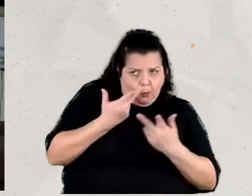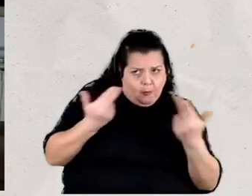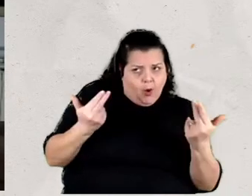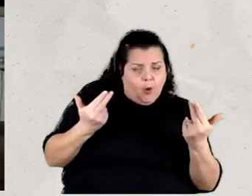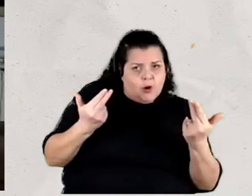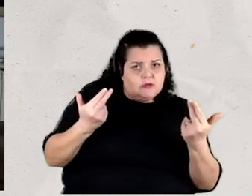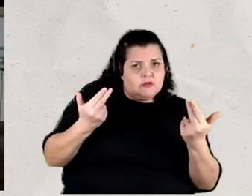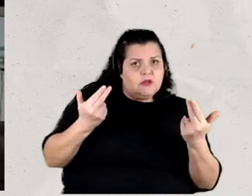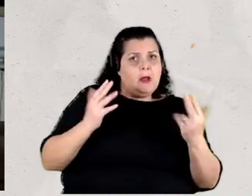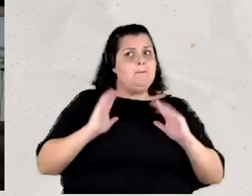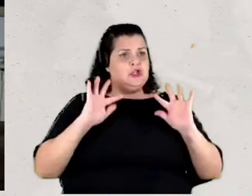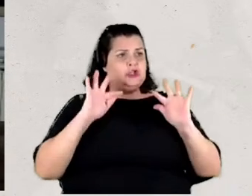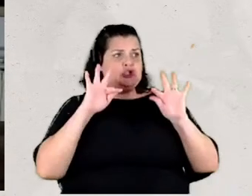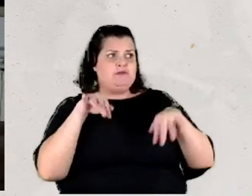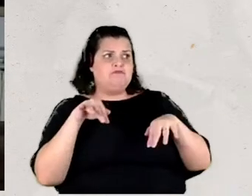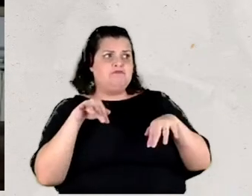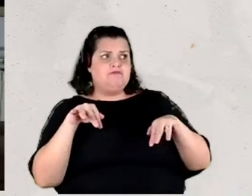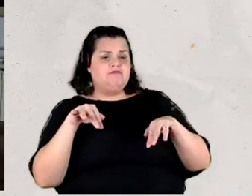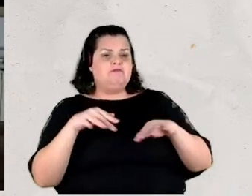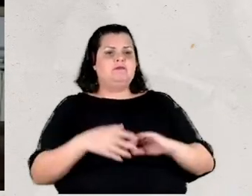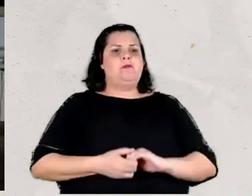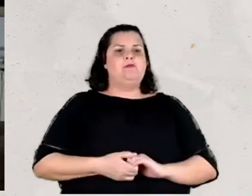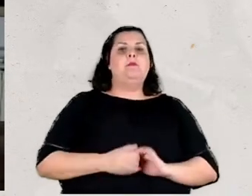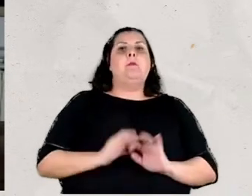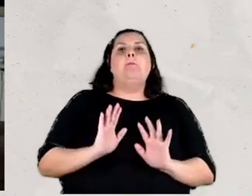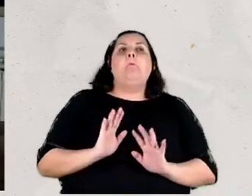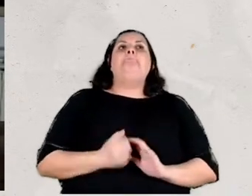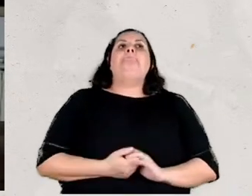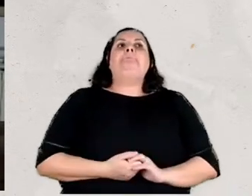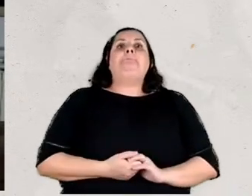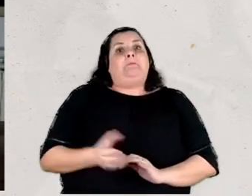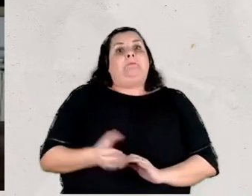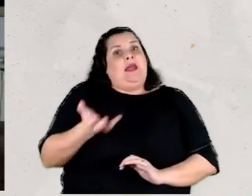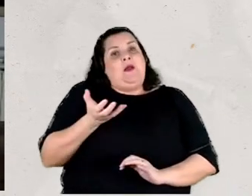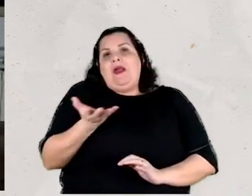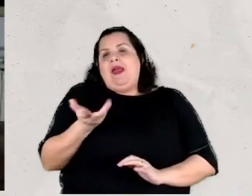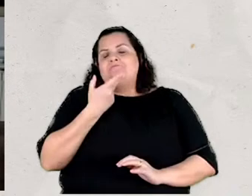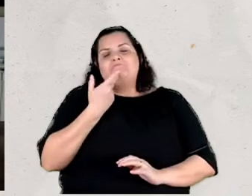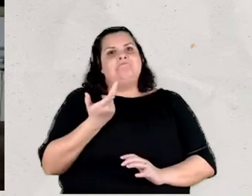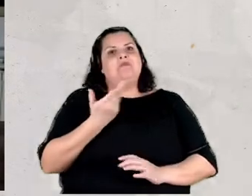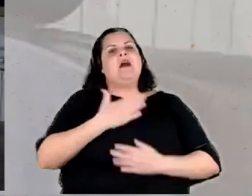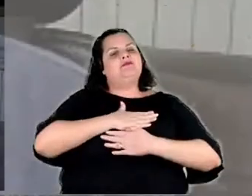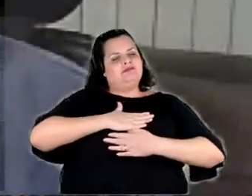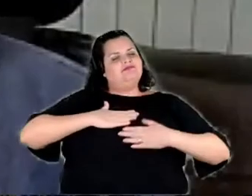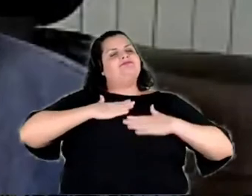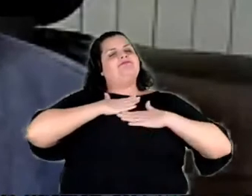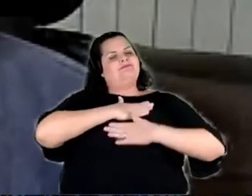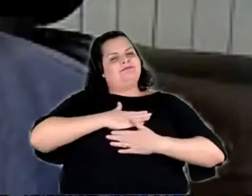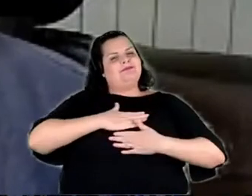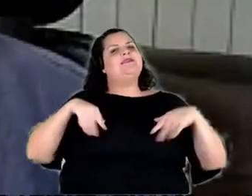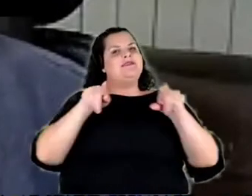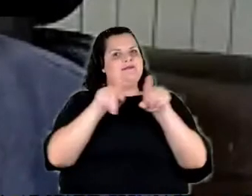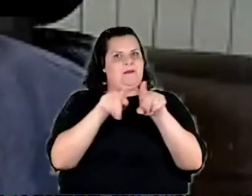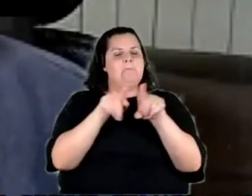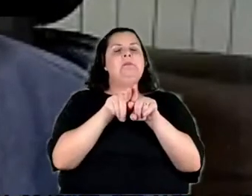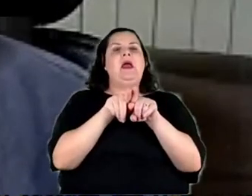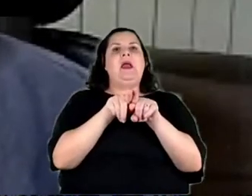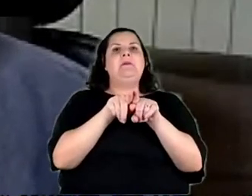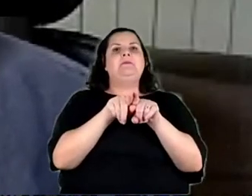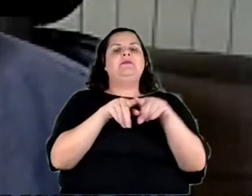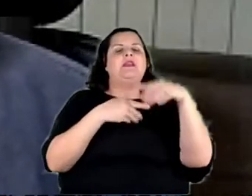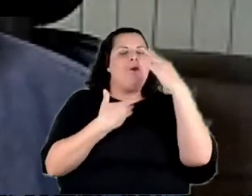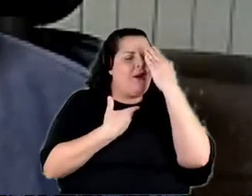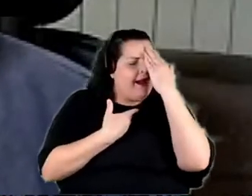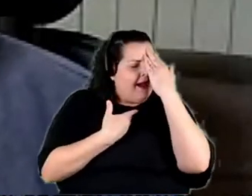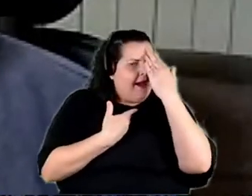Yeah, well, first of all, it was a pleasure for me as well. And I'm very grateful to all of you for